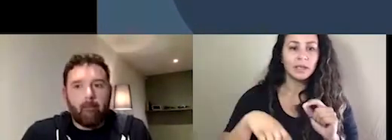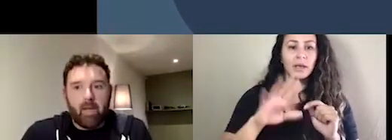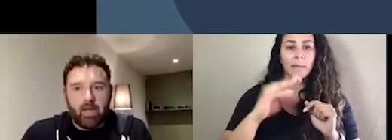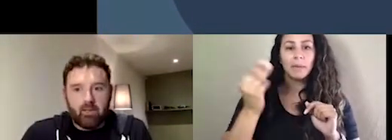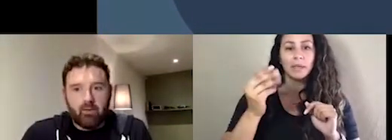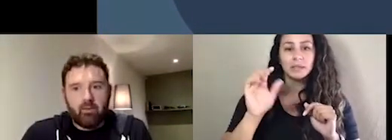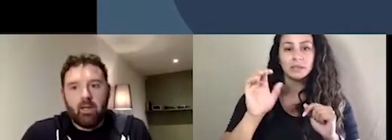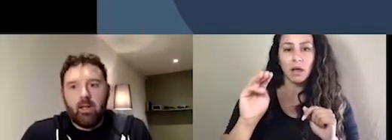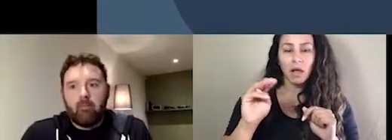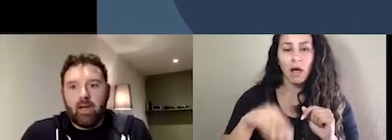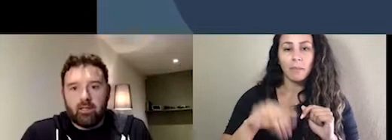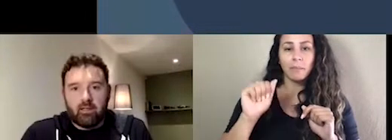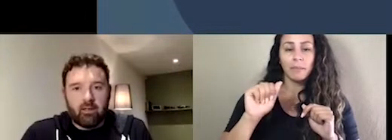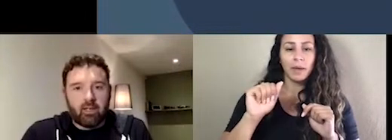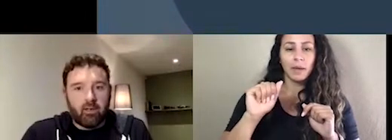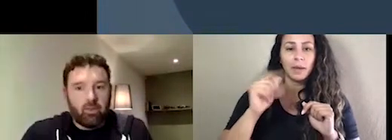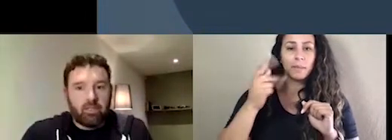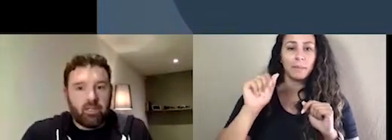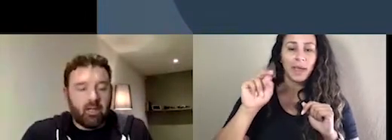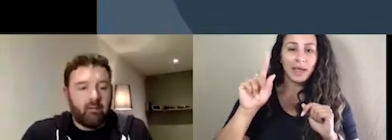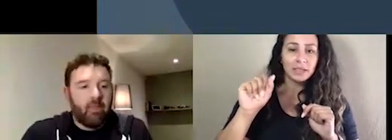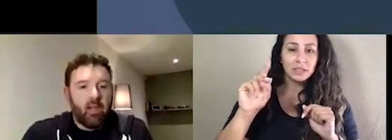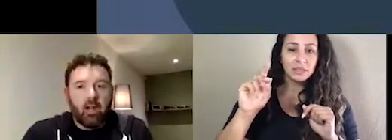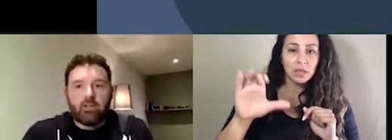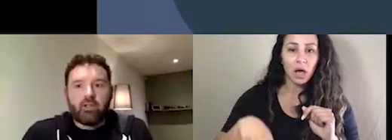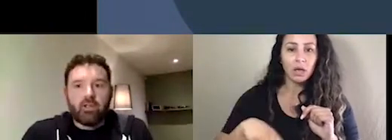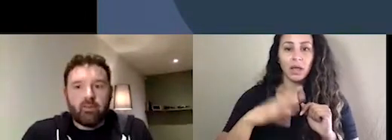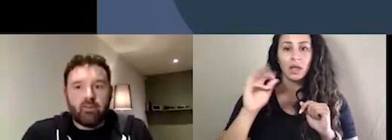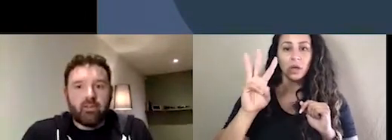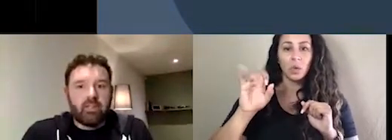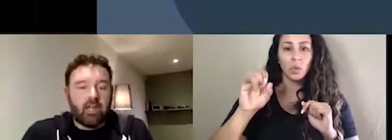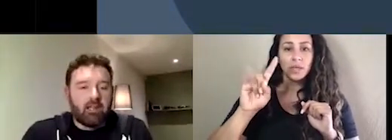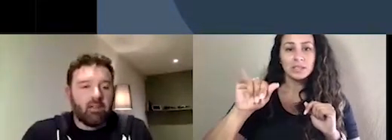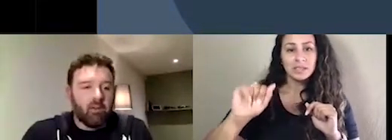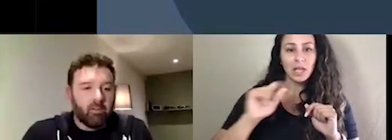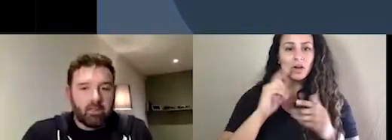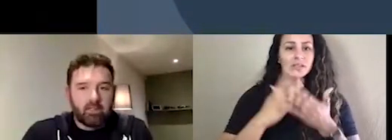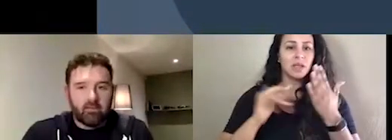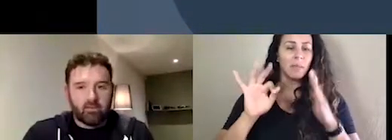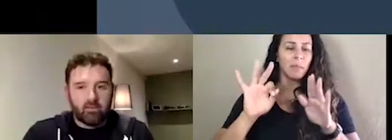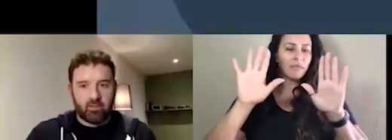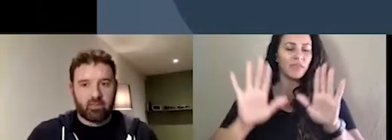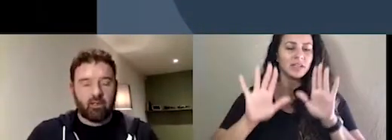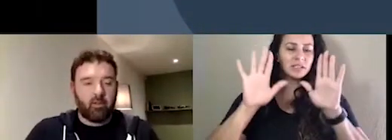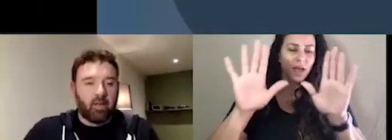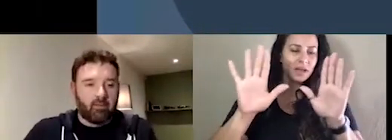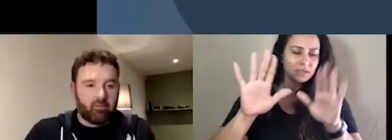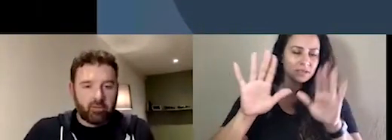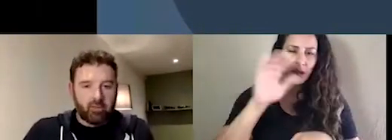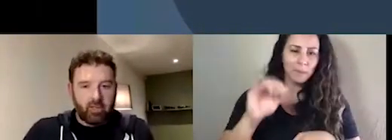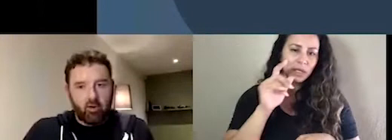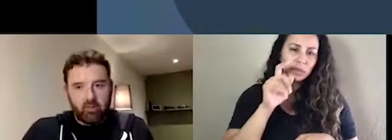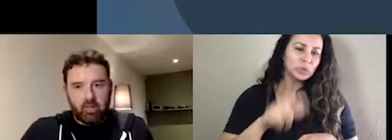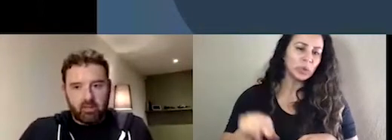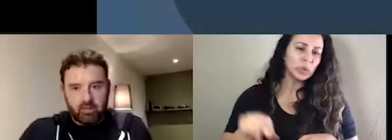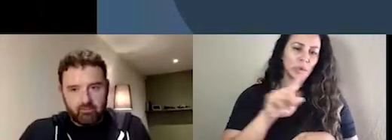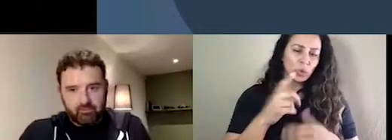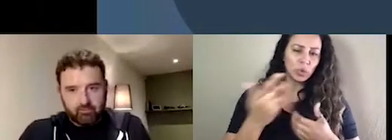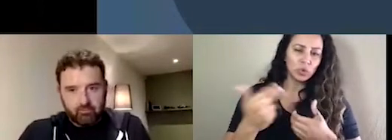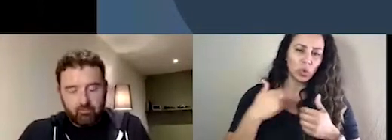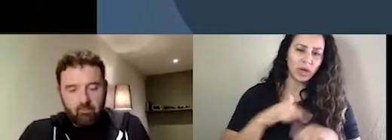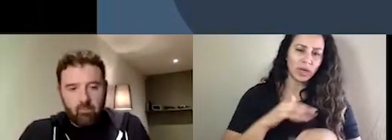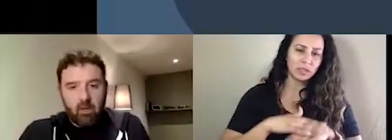Aircall, Pendo, PandaDoc, and Wistia are just some of the fantastic companies that have joined us on our platform journey over the